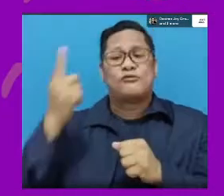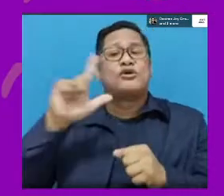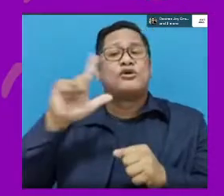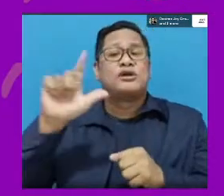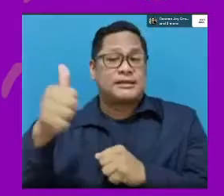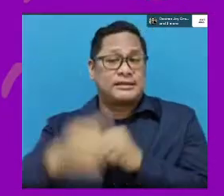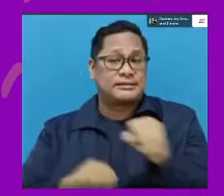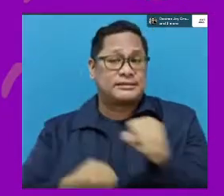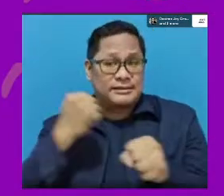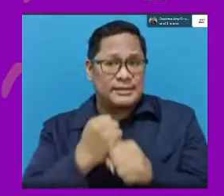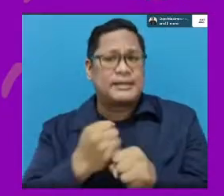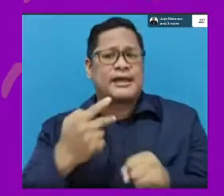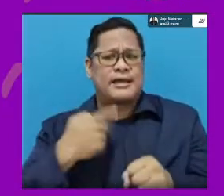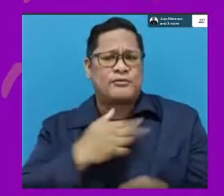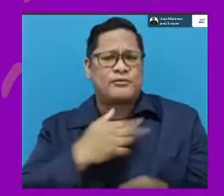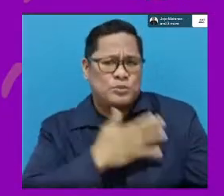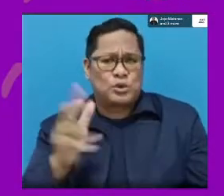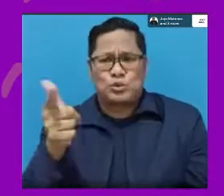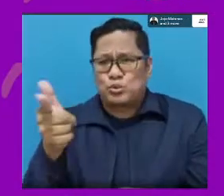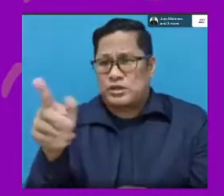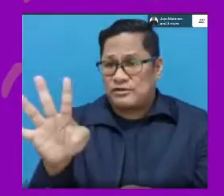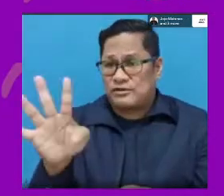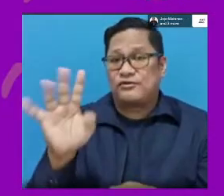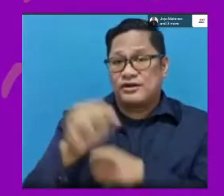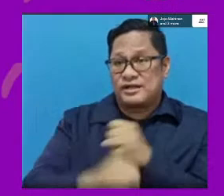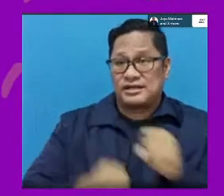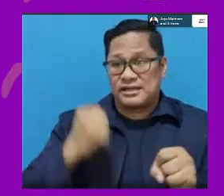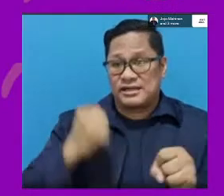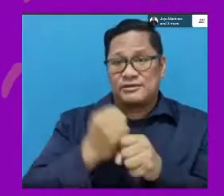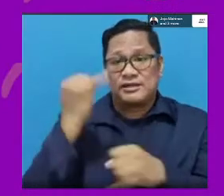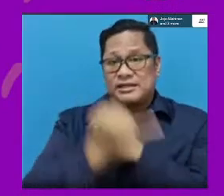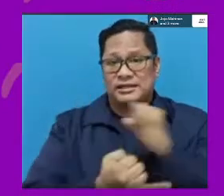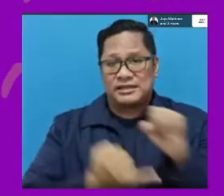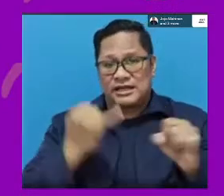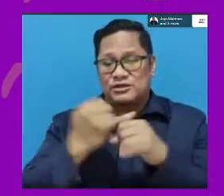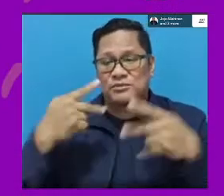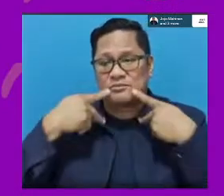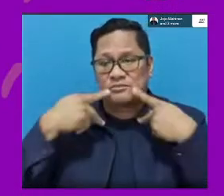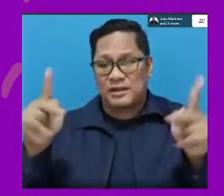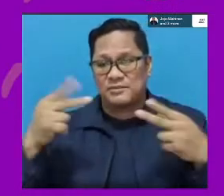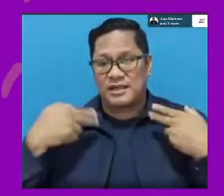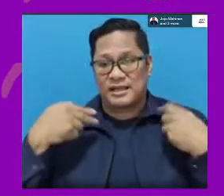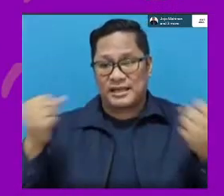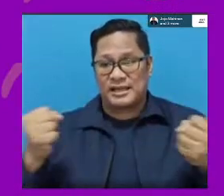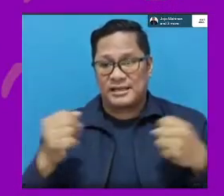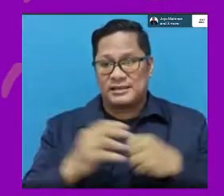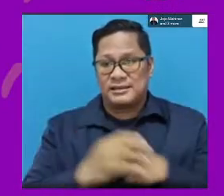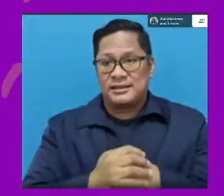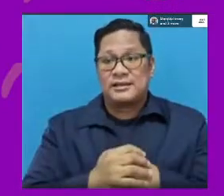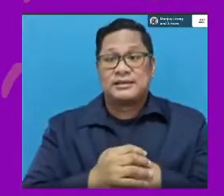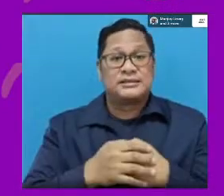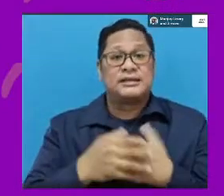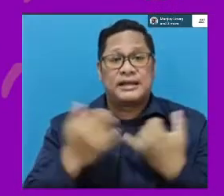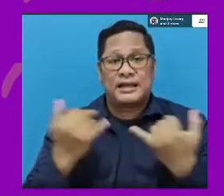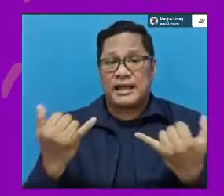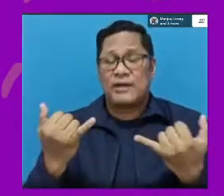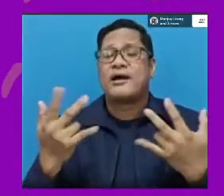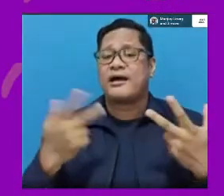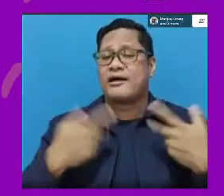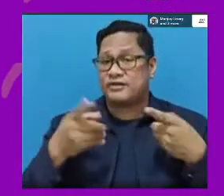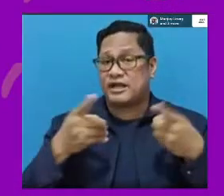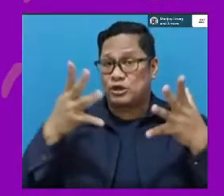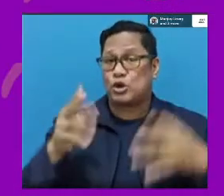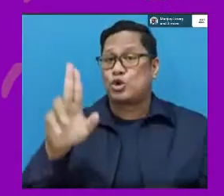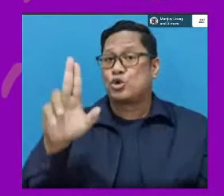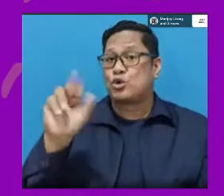has devoted 24 years to the field of international public health. Previously, she served as the director of